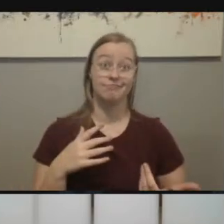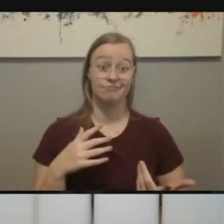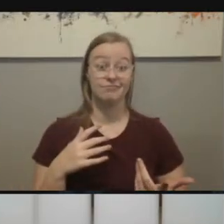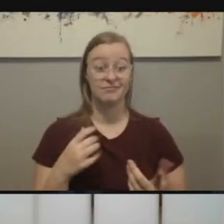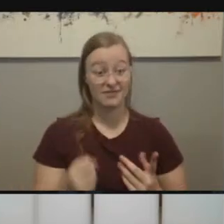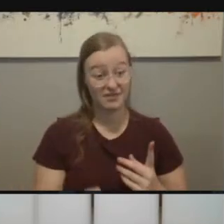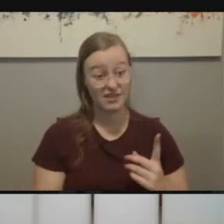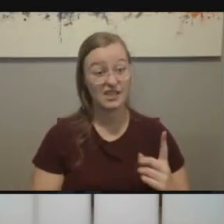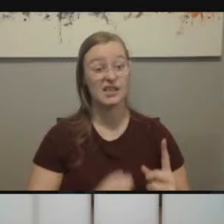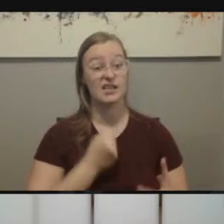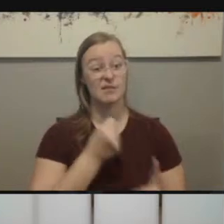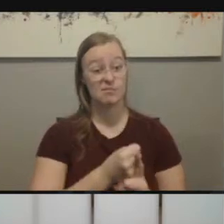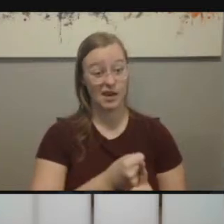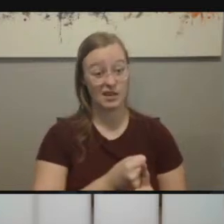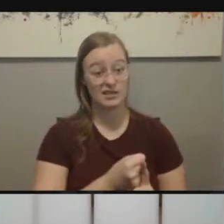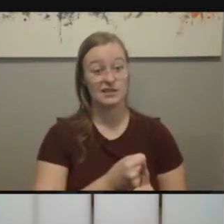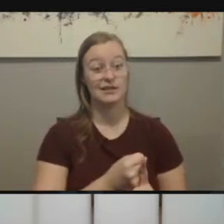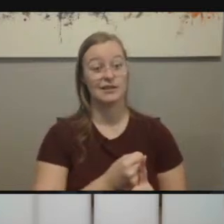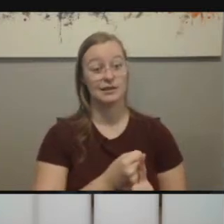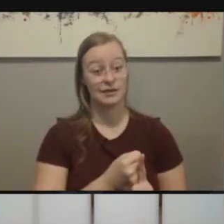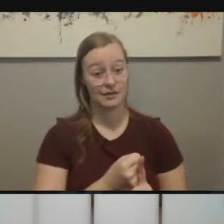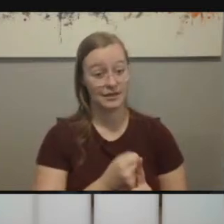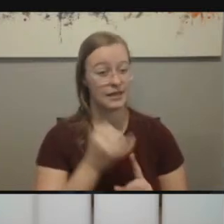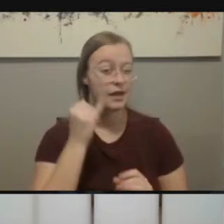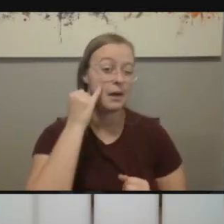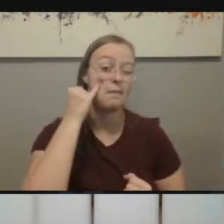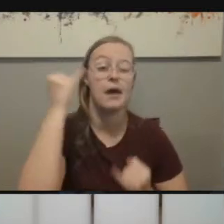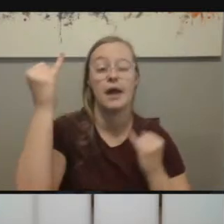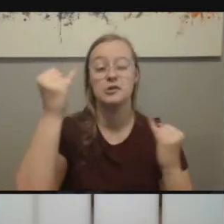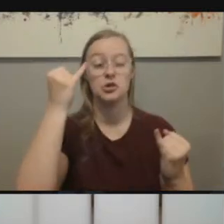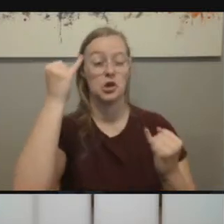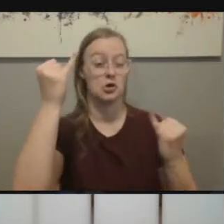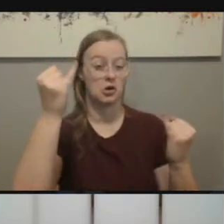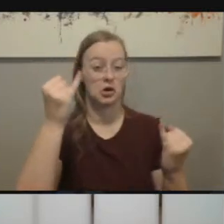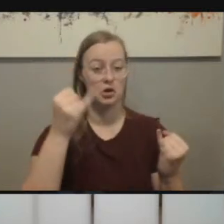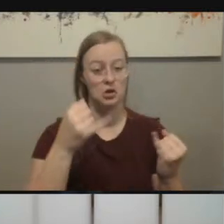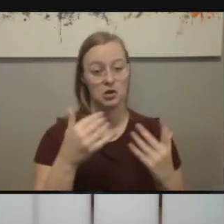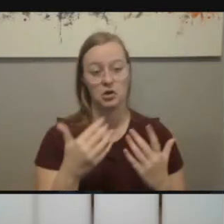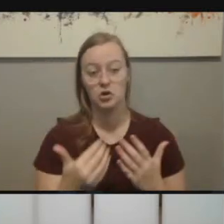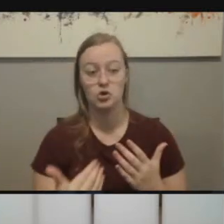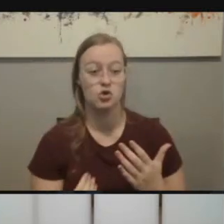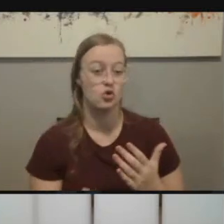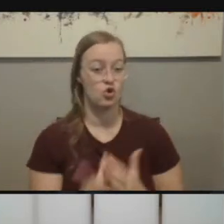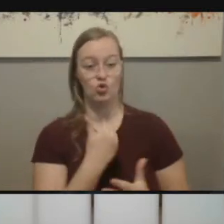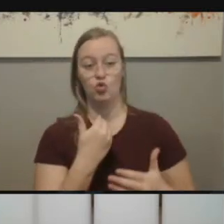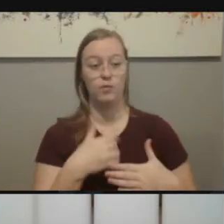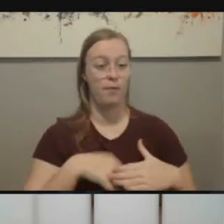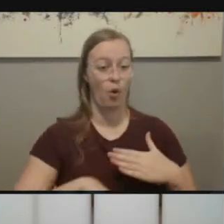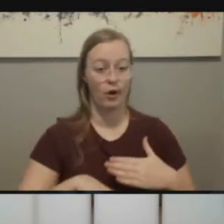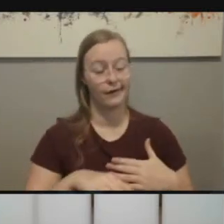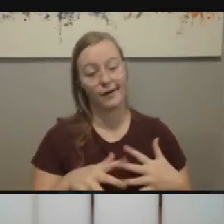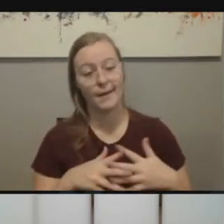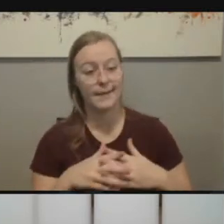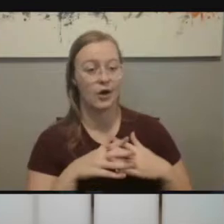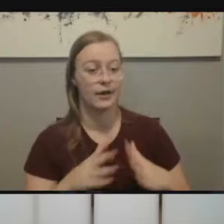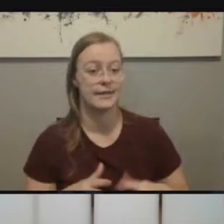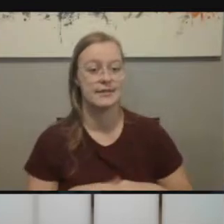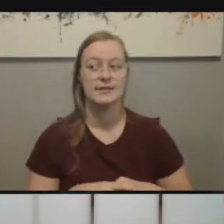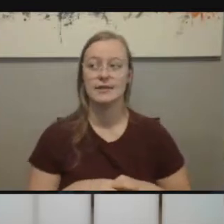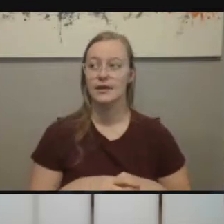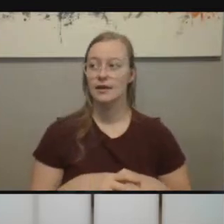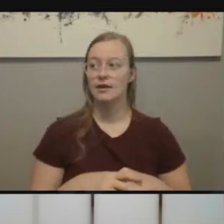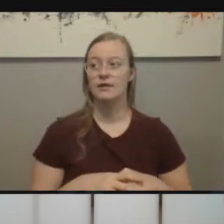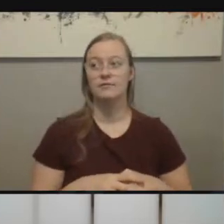out the imaginary of newborn Americans. You know, think of them as